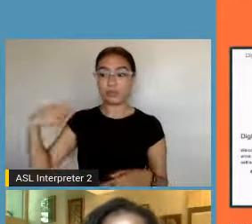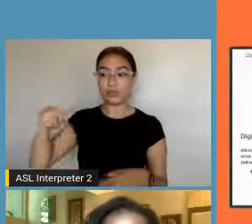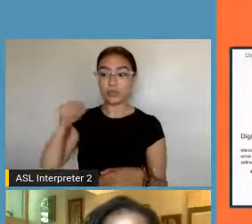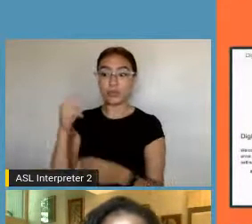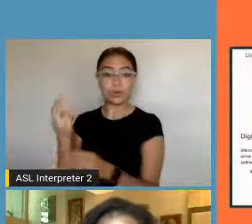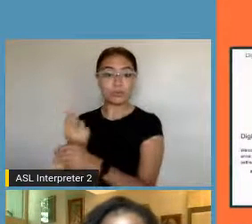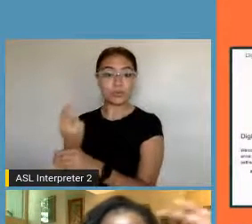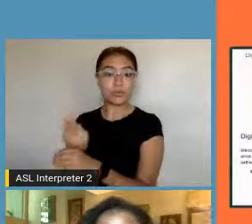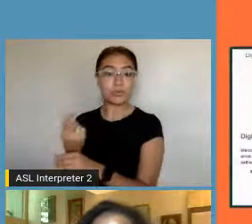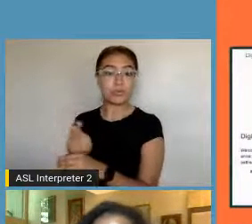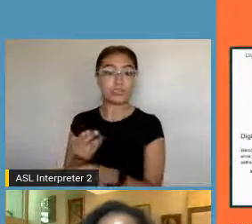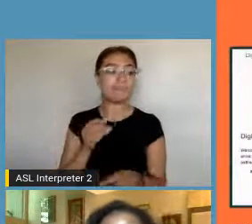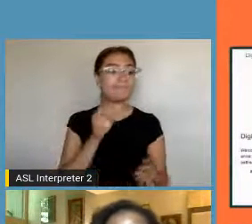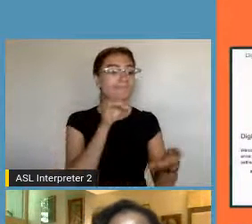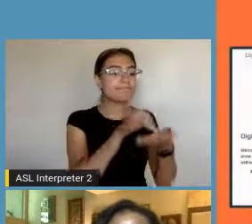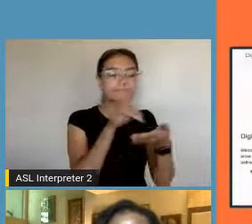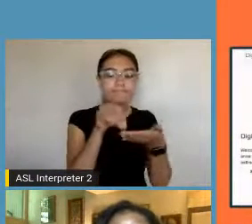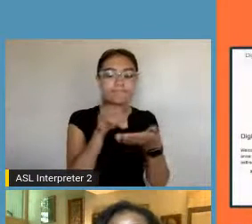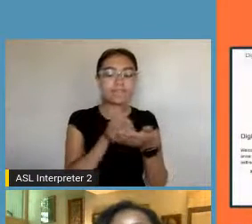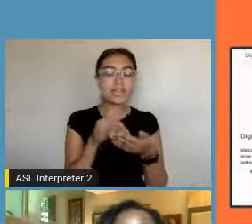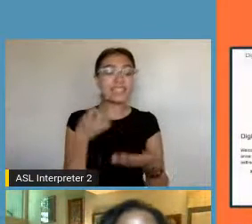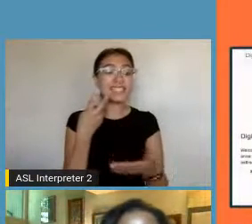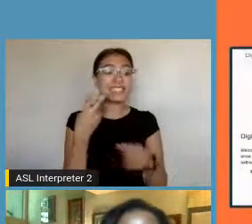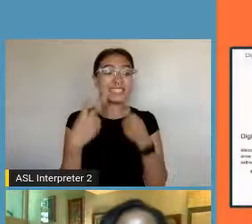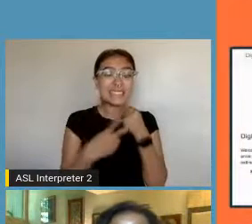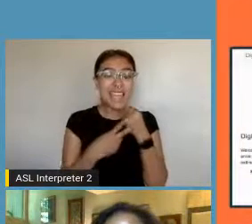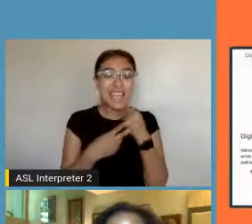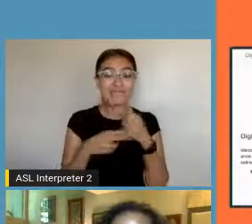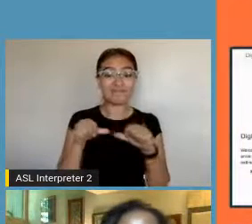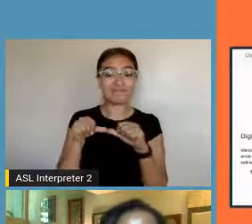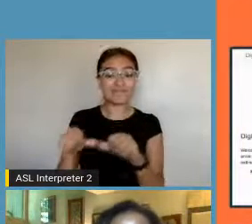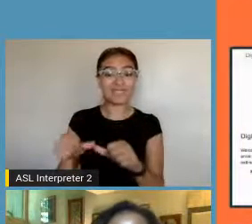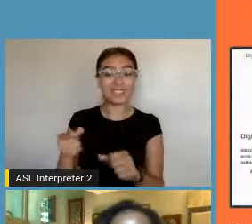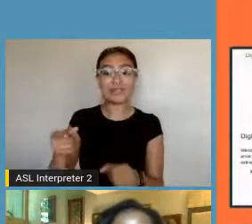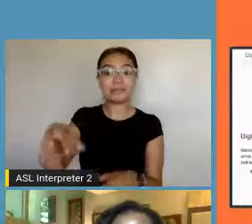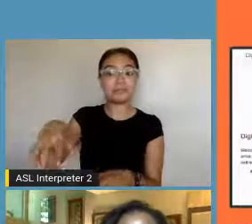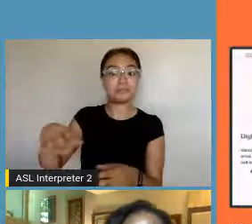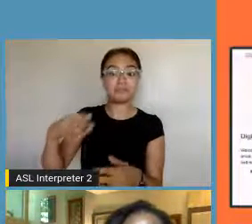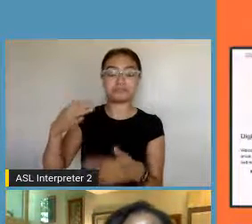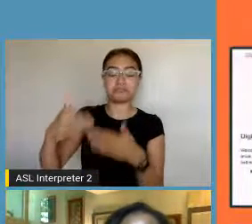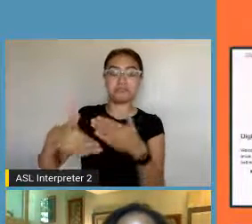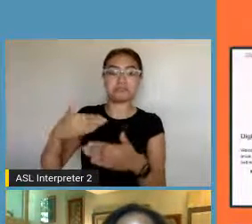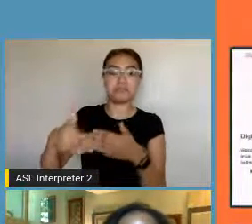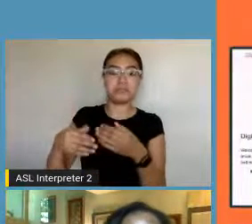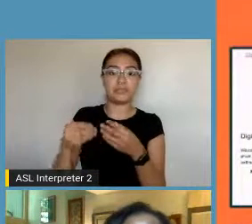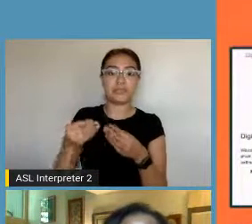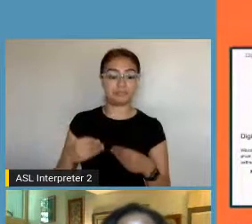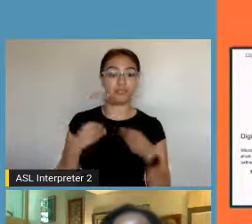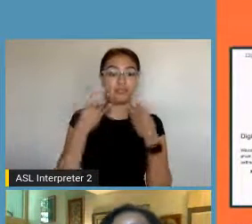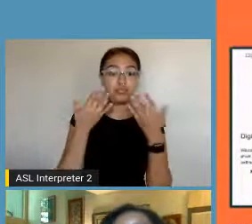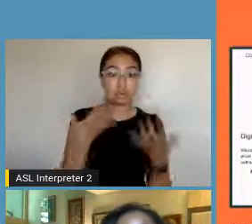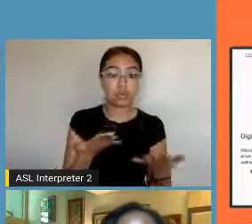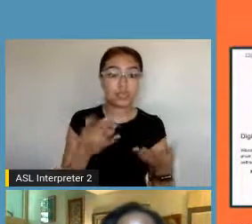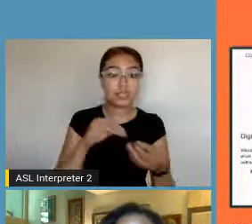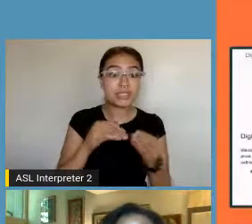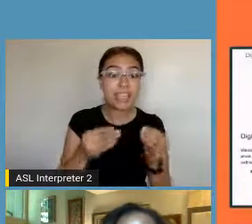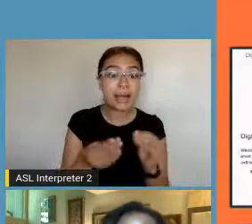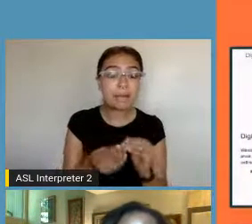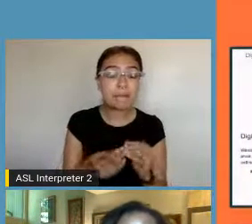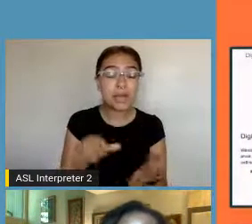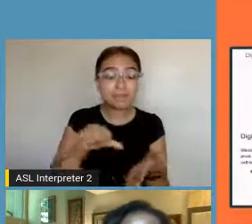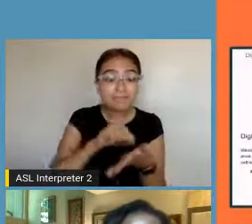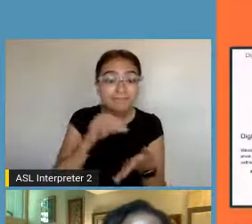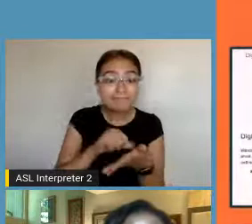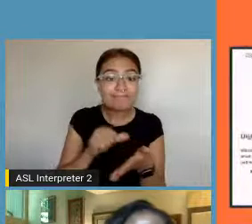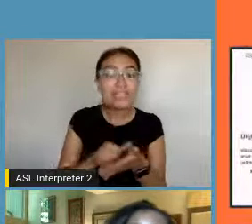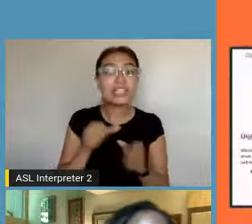click save and continue, and it will give you a round general number of, you know, per page, and you can kind of